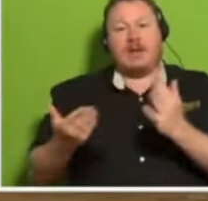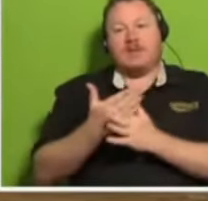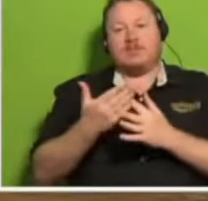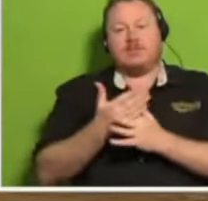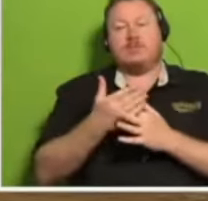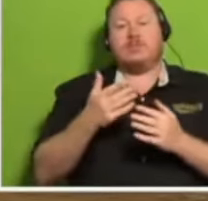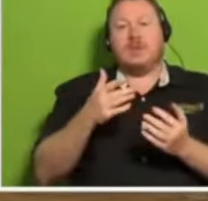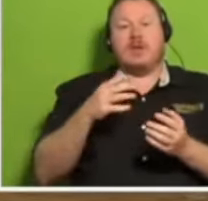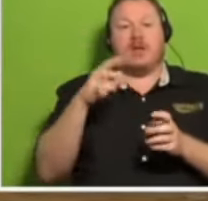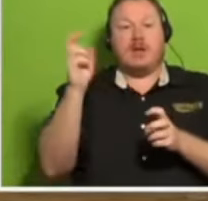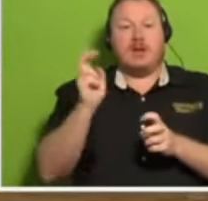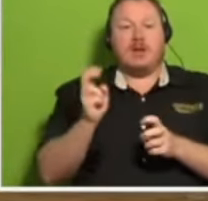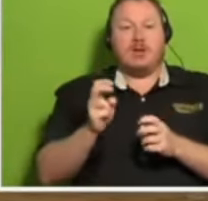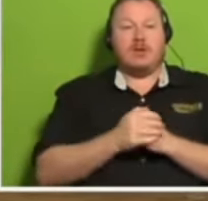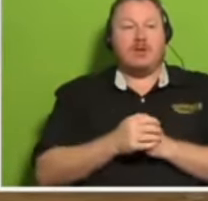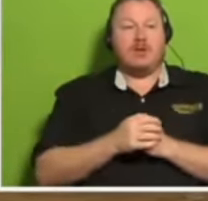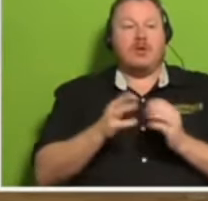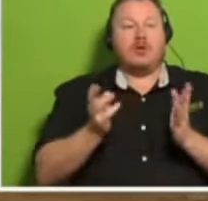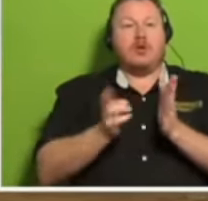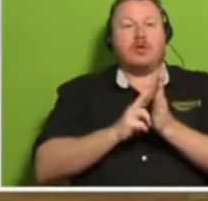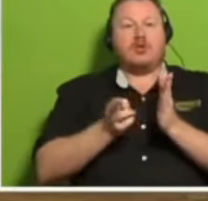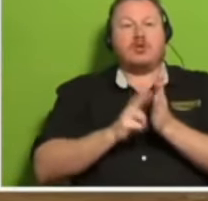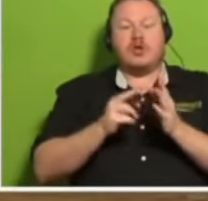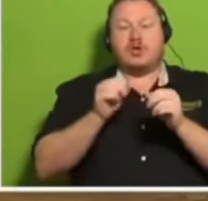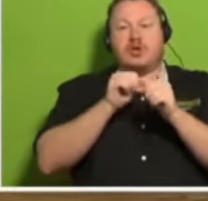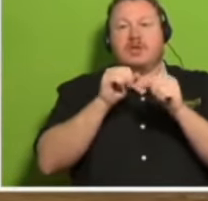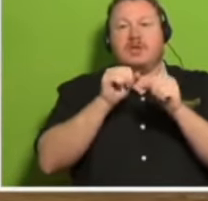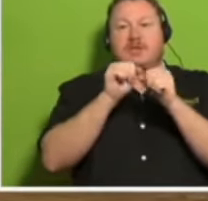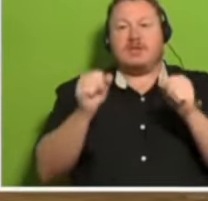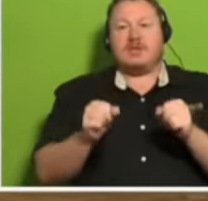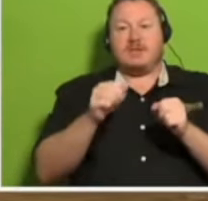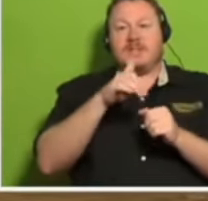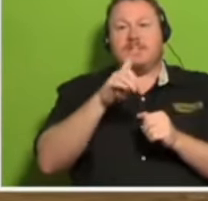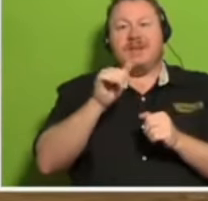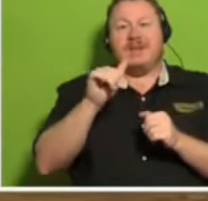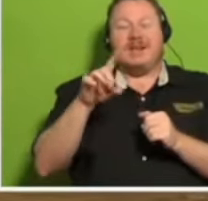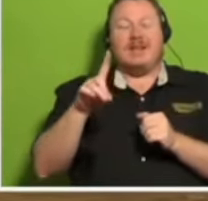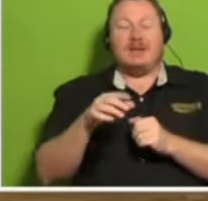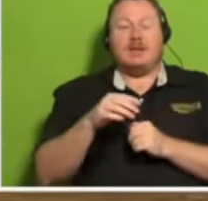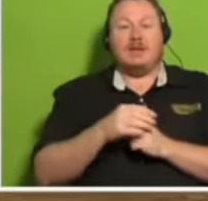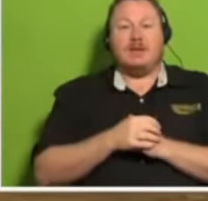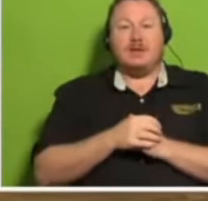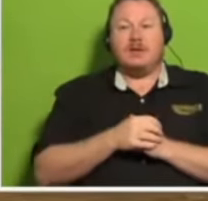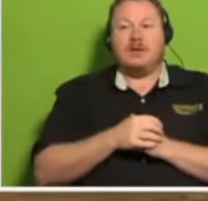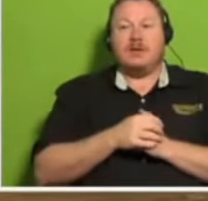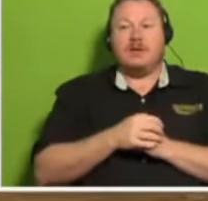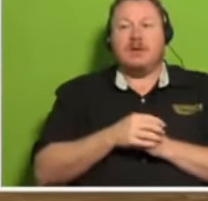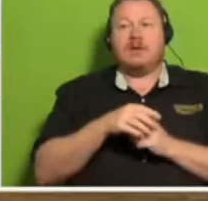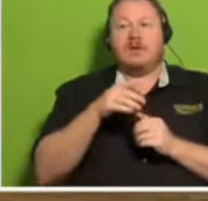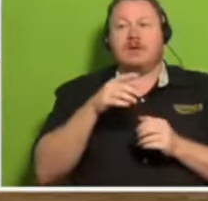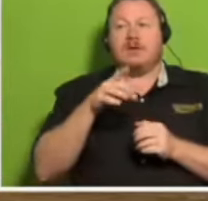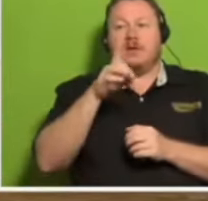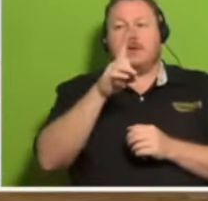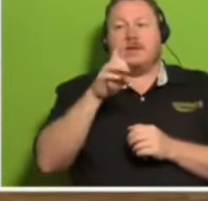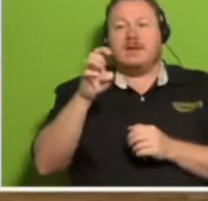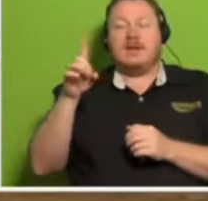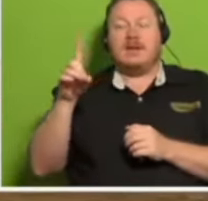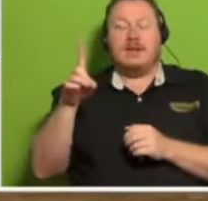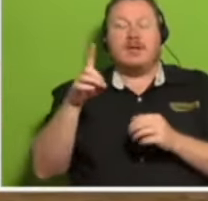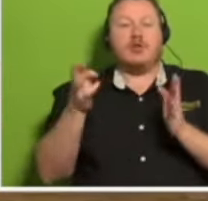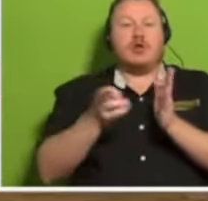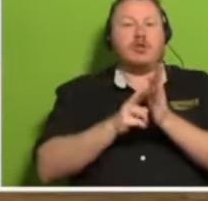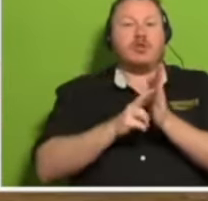the electronic deeds registration system, which is a multi-year project that aims to digitize the deeds registration